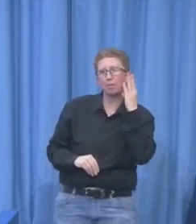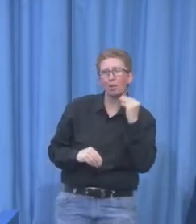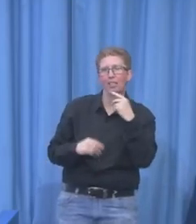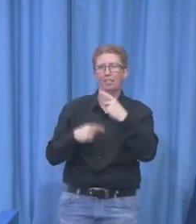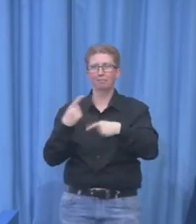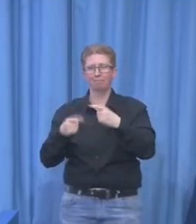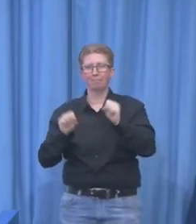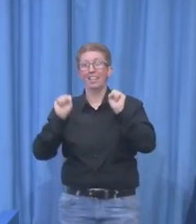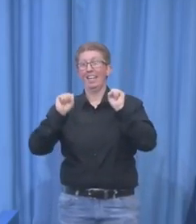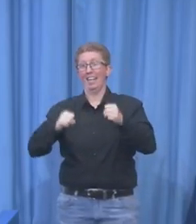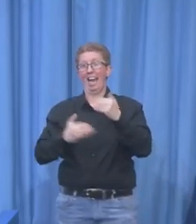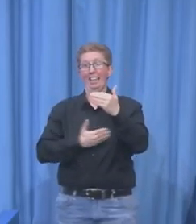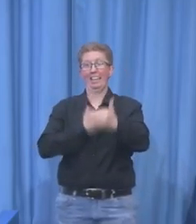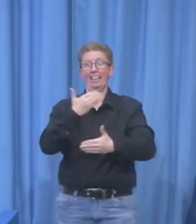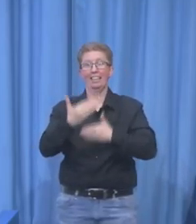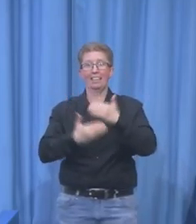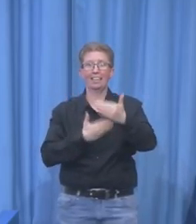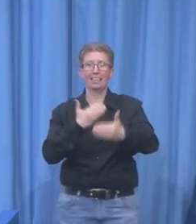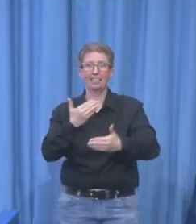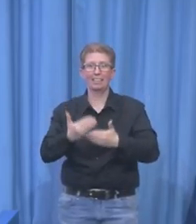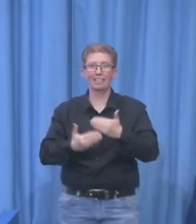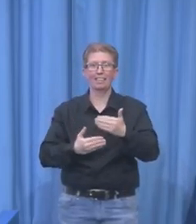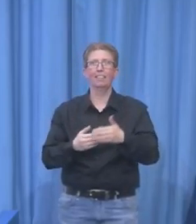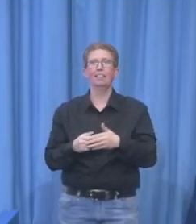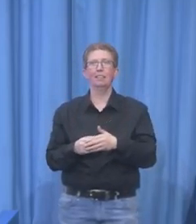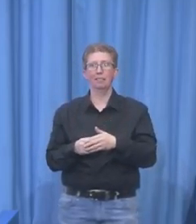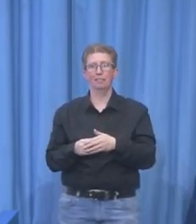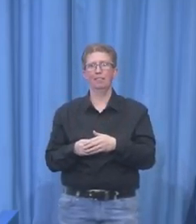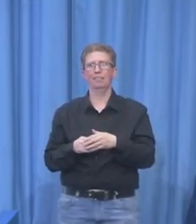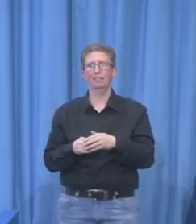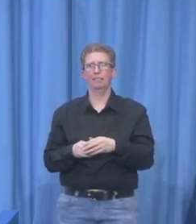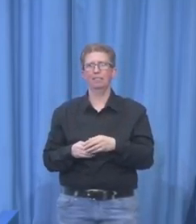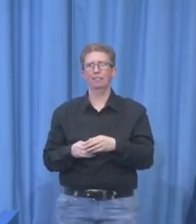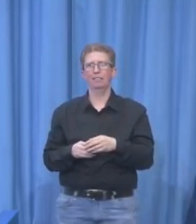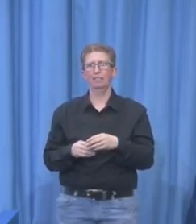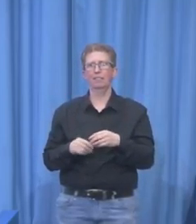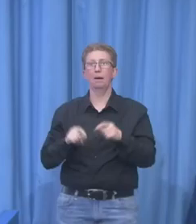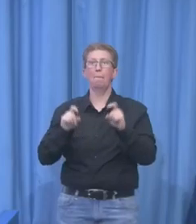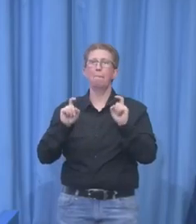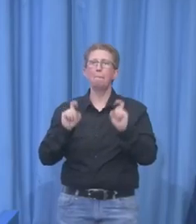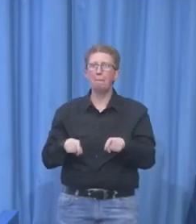also raising awareness and changing the mindset and